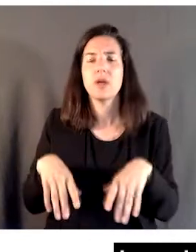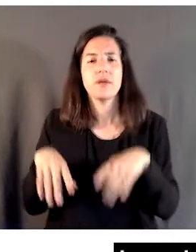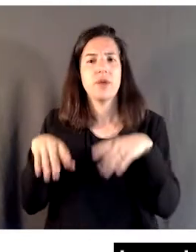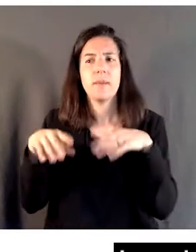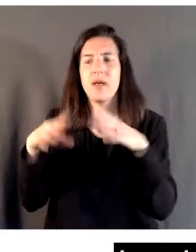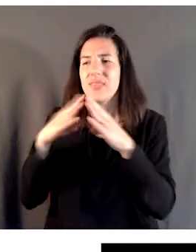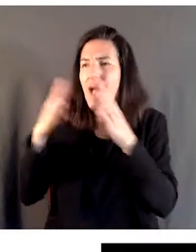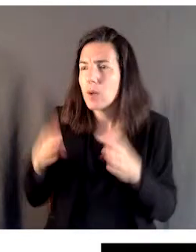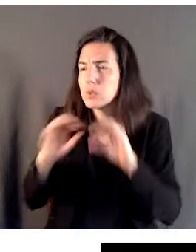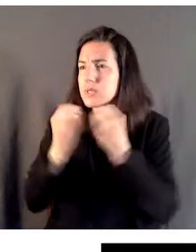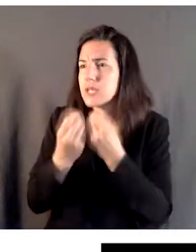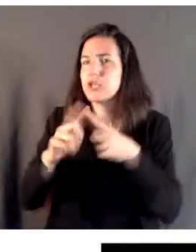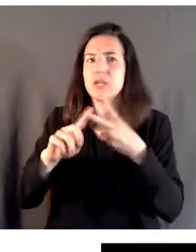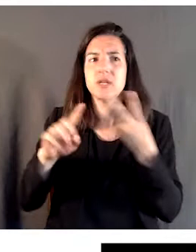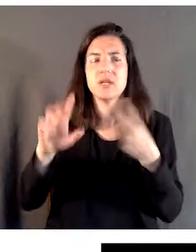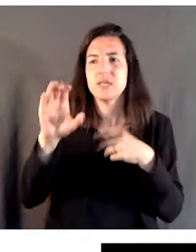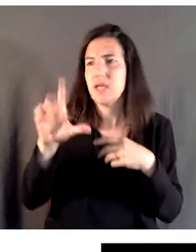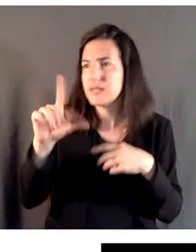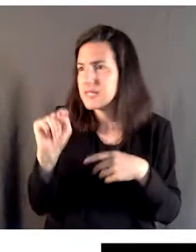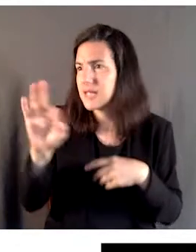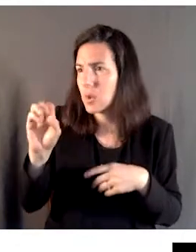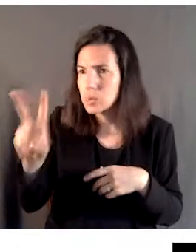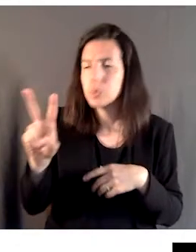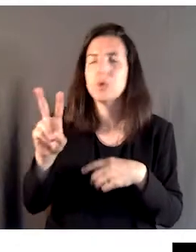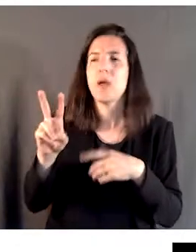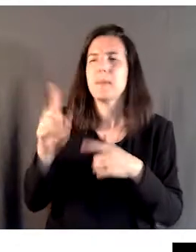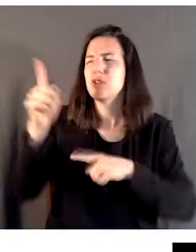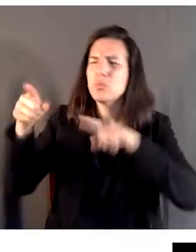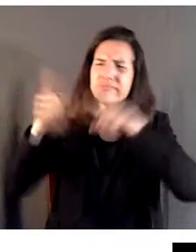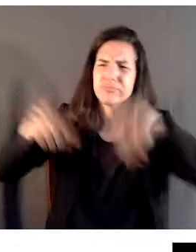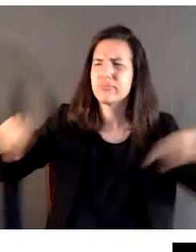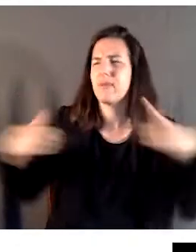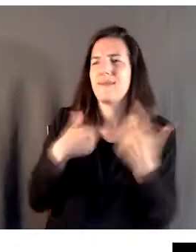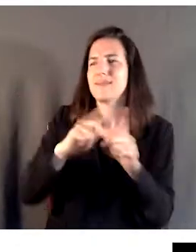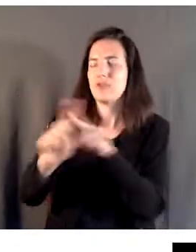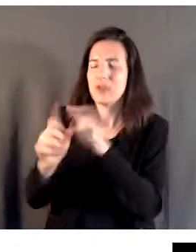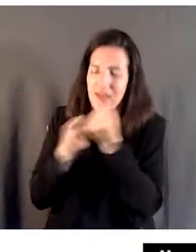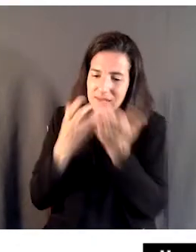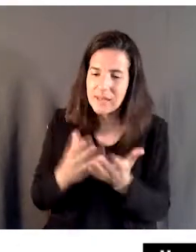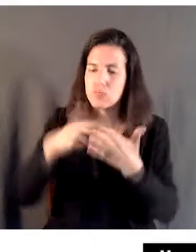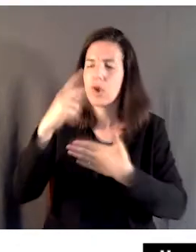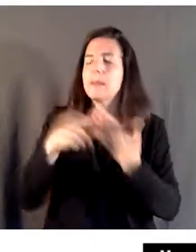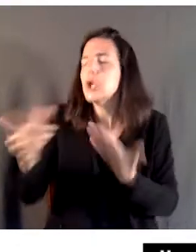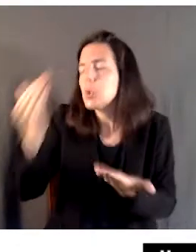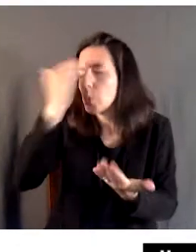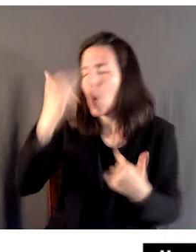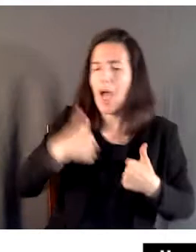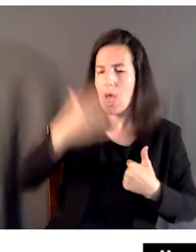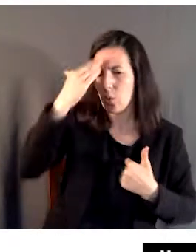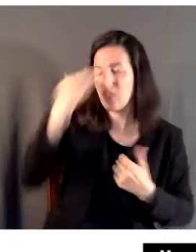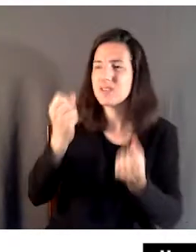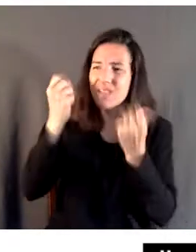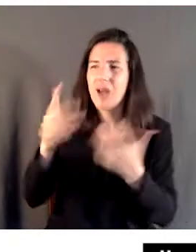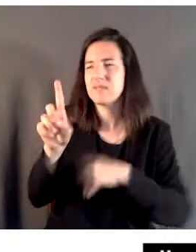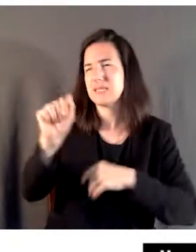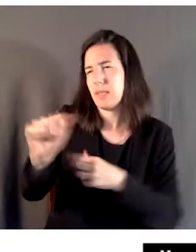Game Changers, youth advocate programs. And I know that there's a lot of disability coexisting with